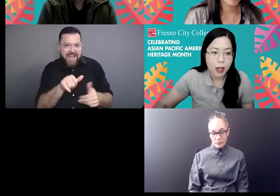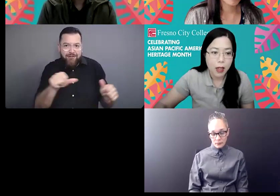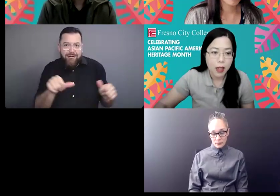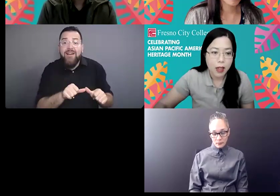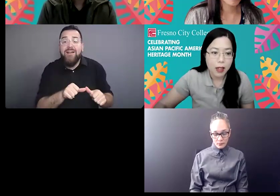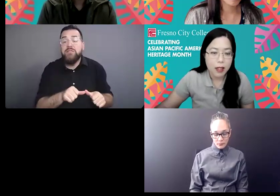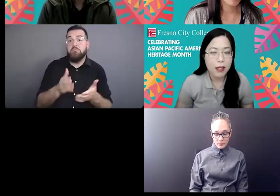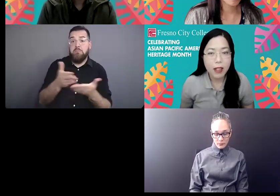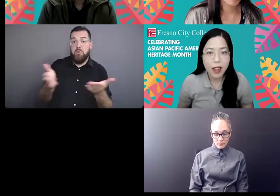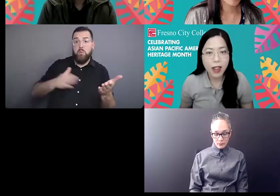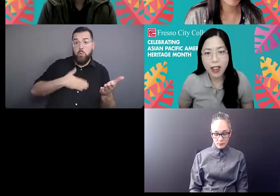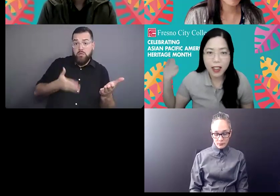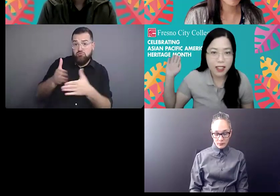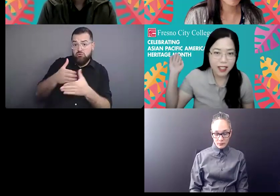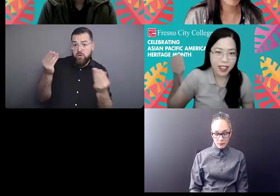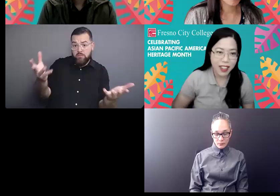us?